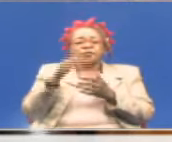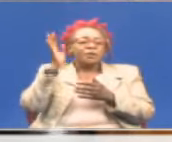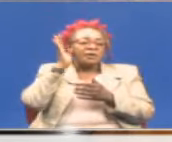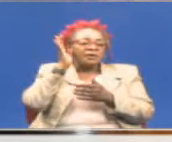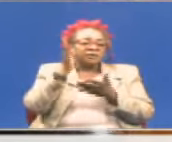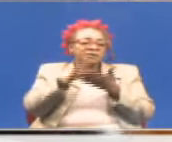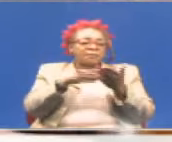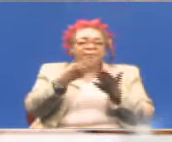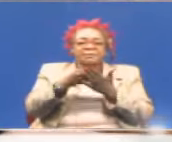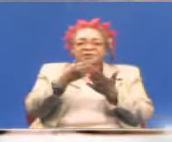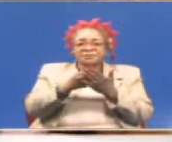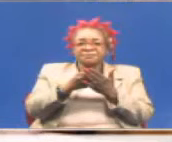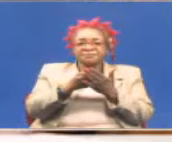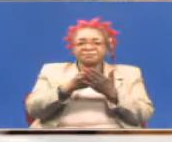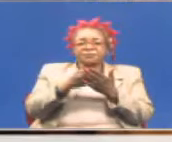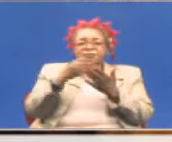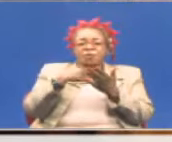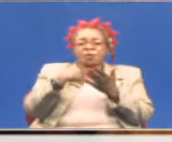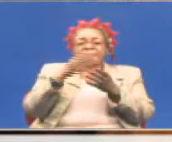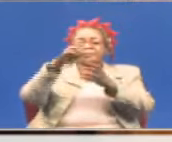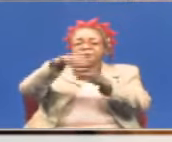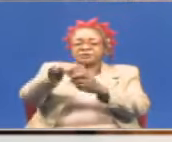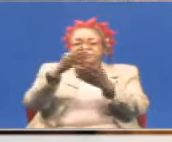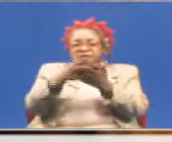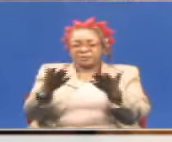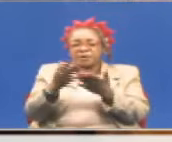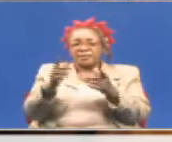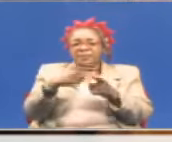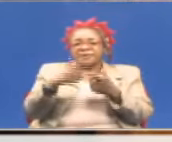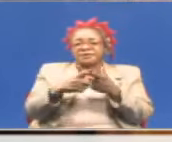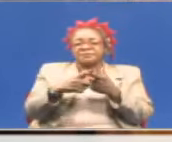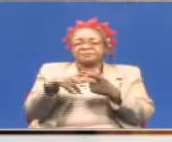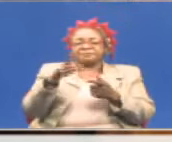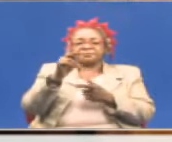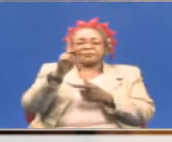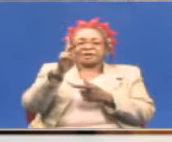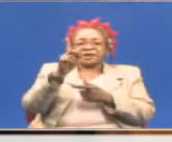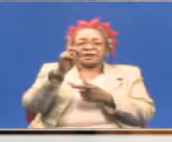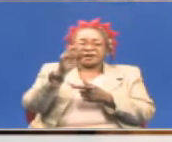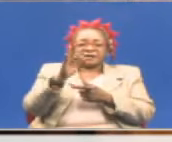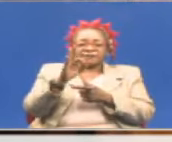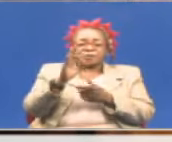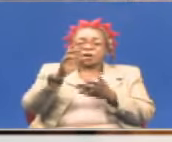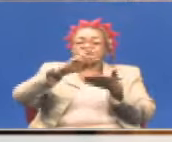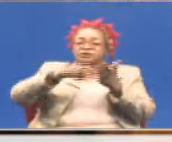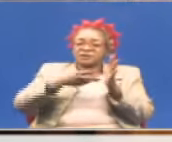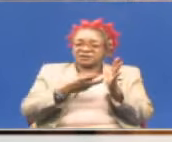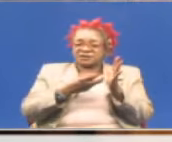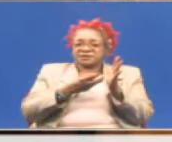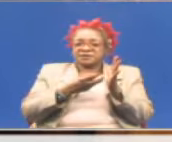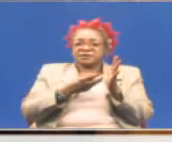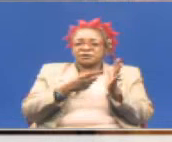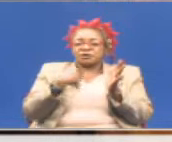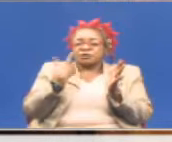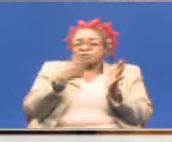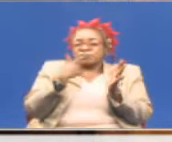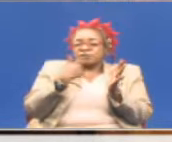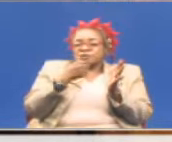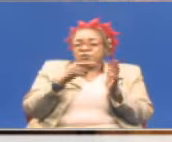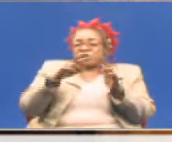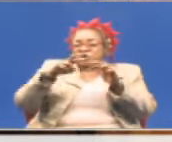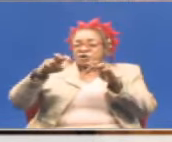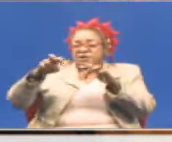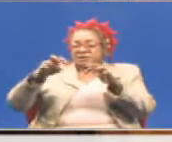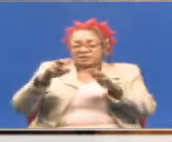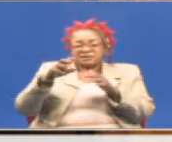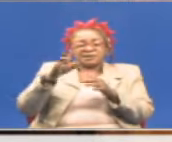money were put somewhere, and then of course the Defense Forces were contracted. Who's going to audit the Defense Forces of